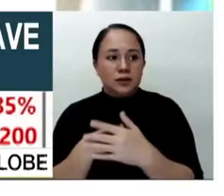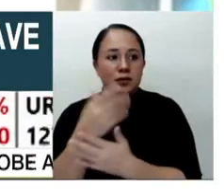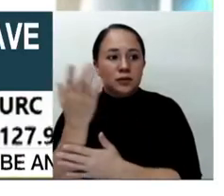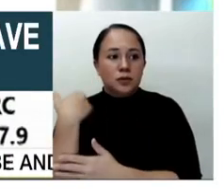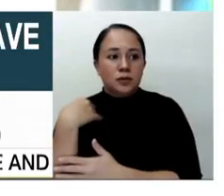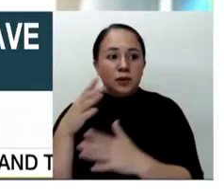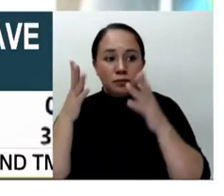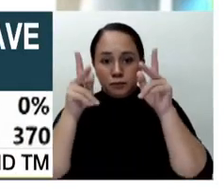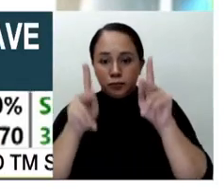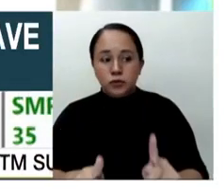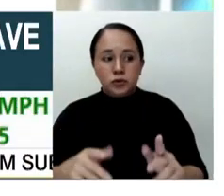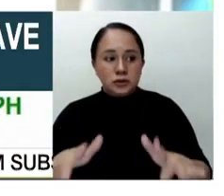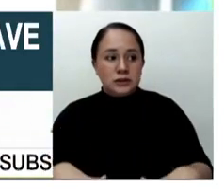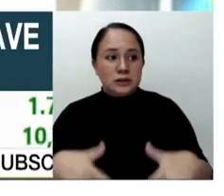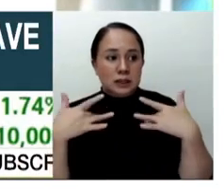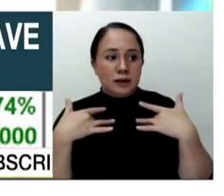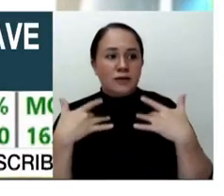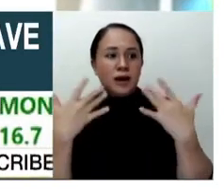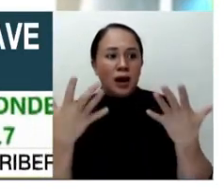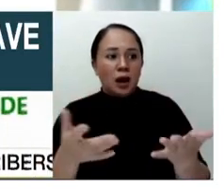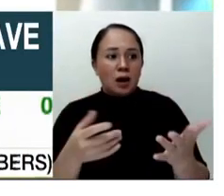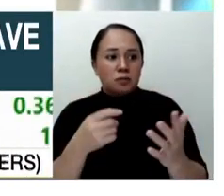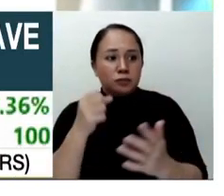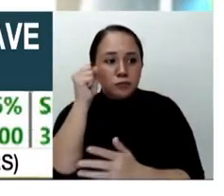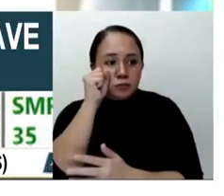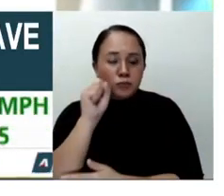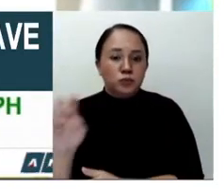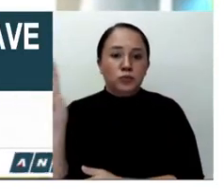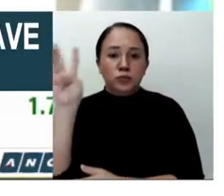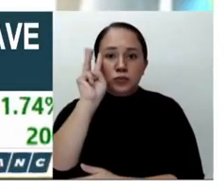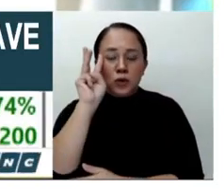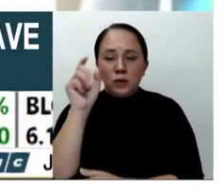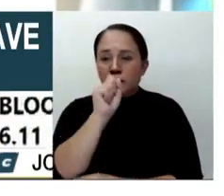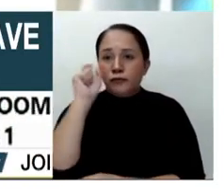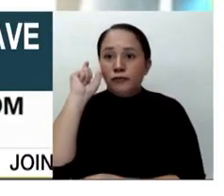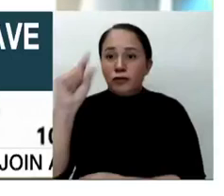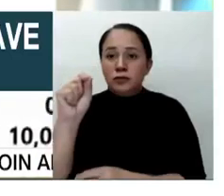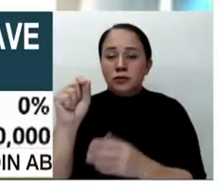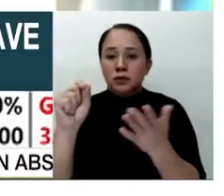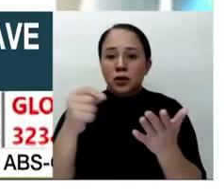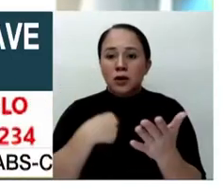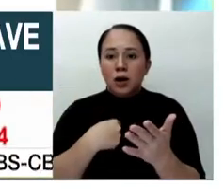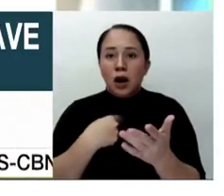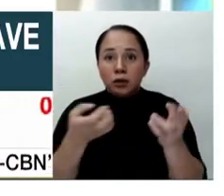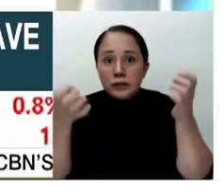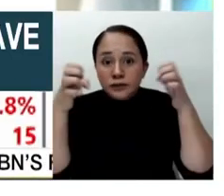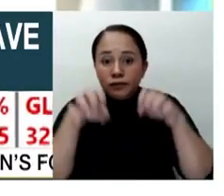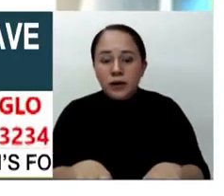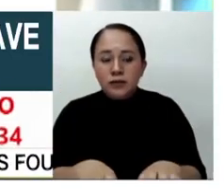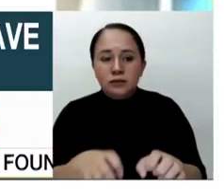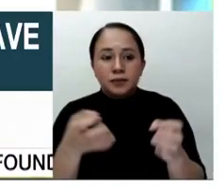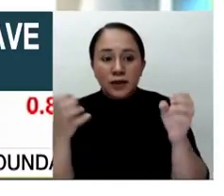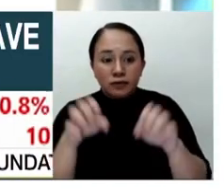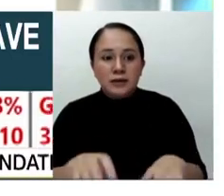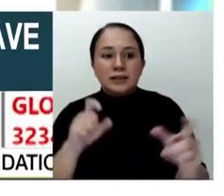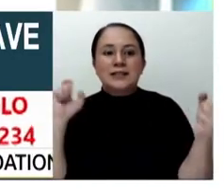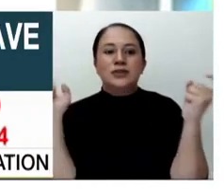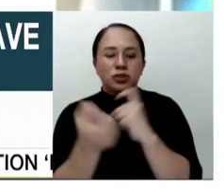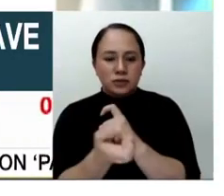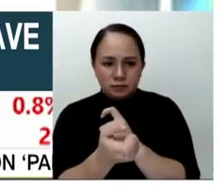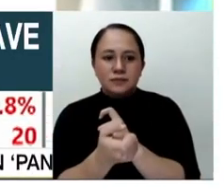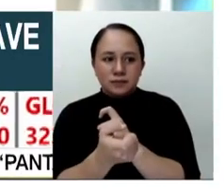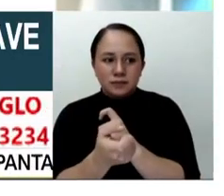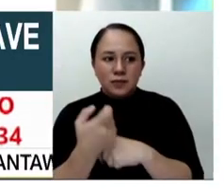life, dumarating yung, di ba, meron kang awakening, para bang all of a sudden, a certain event, one event can change